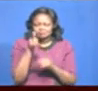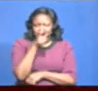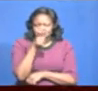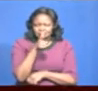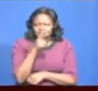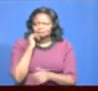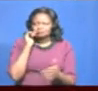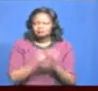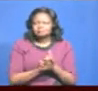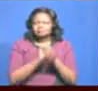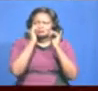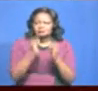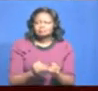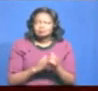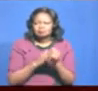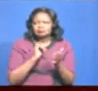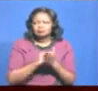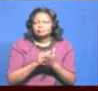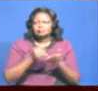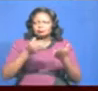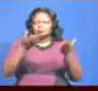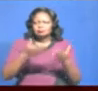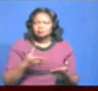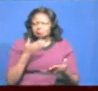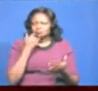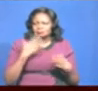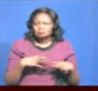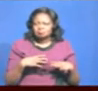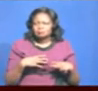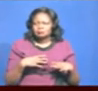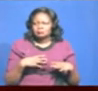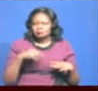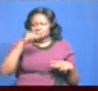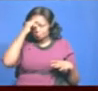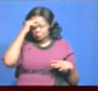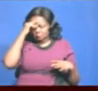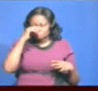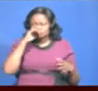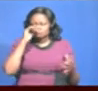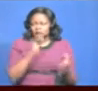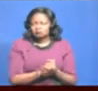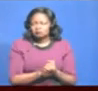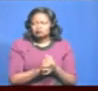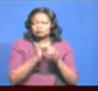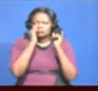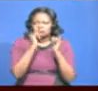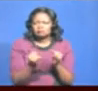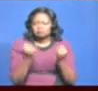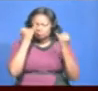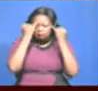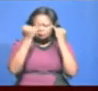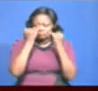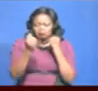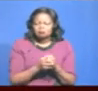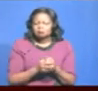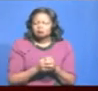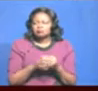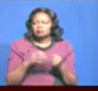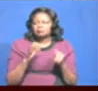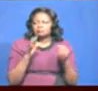new leadership that will bring better people in the government. We believe in new ideas that my party